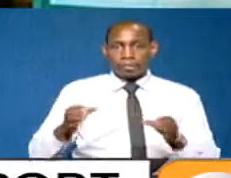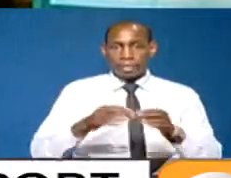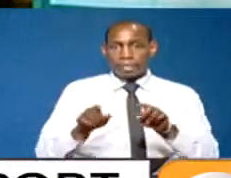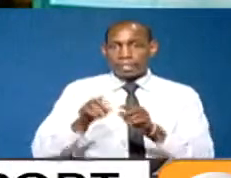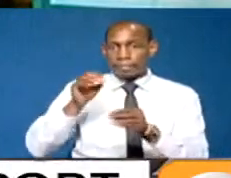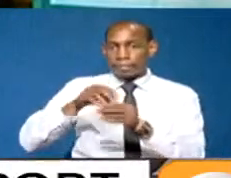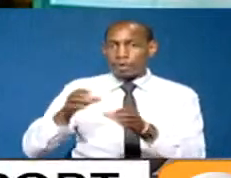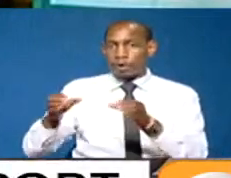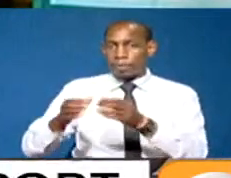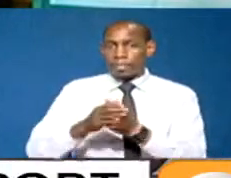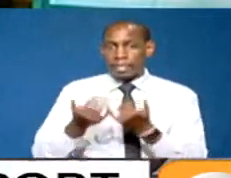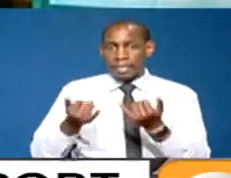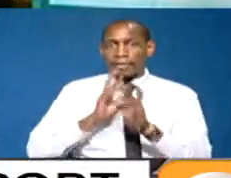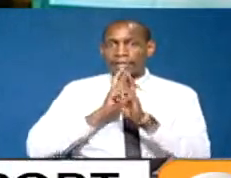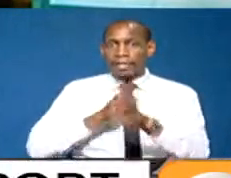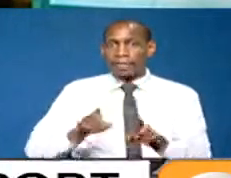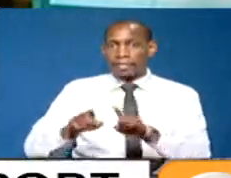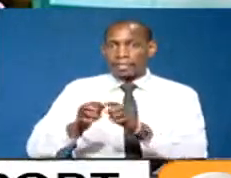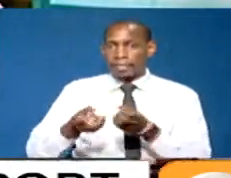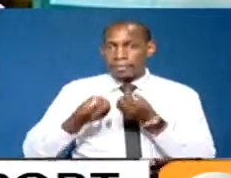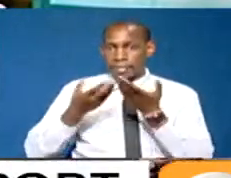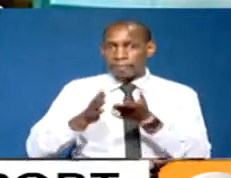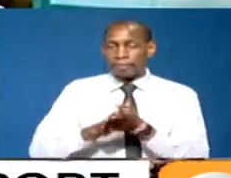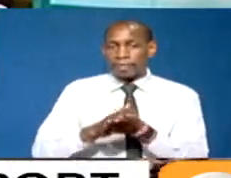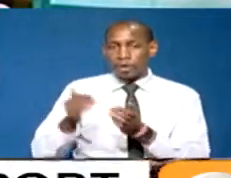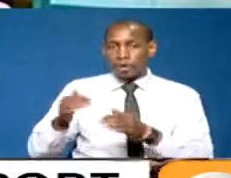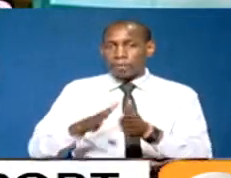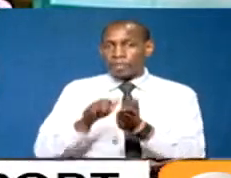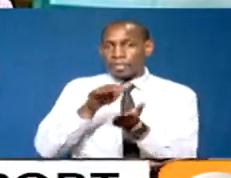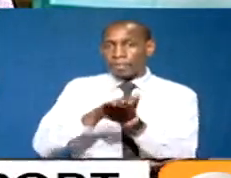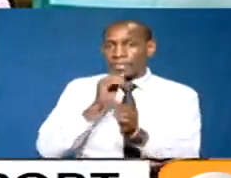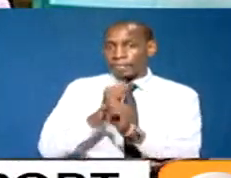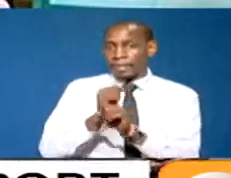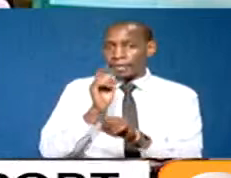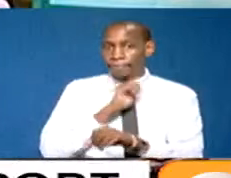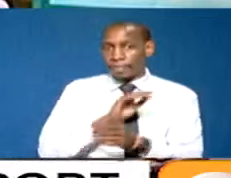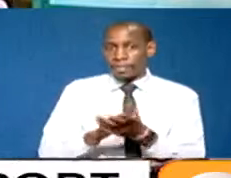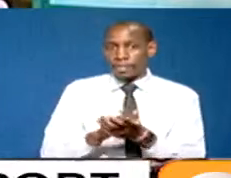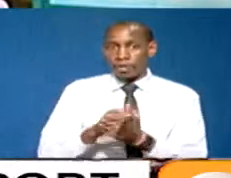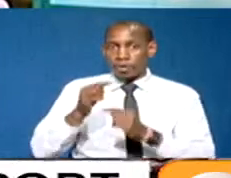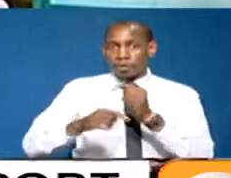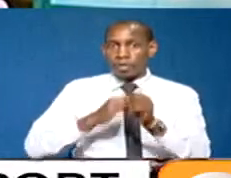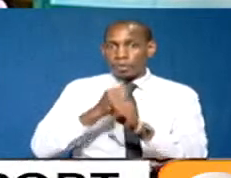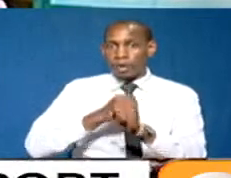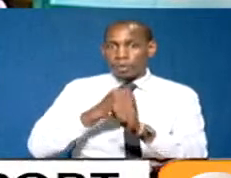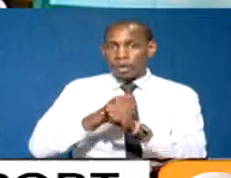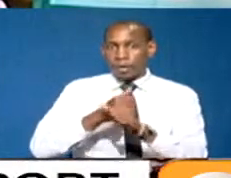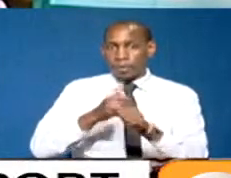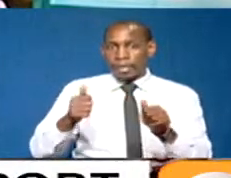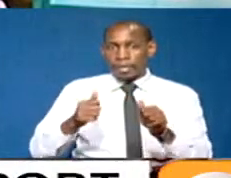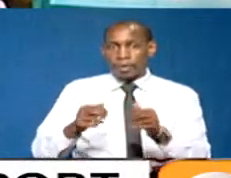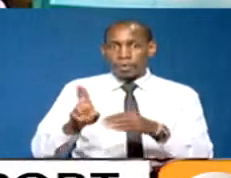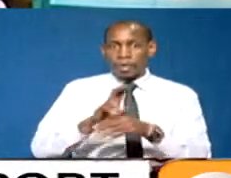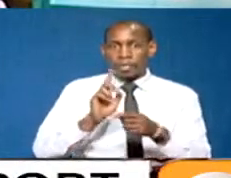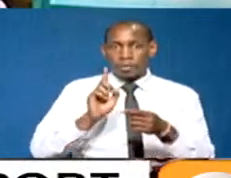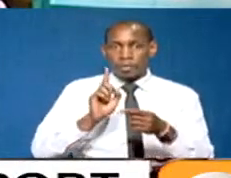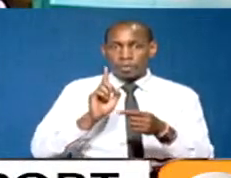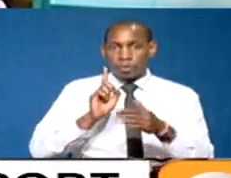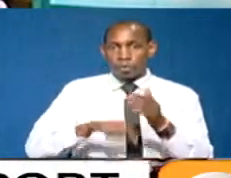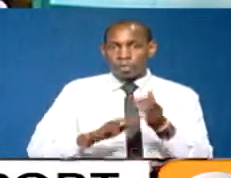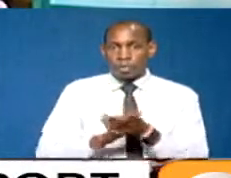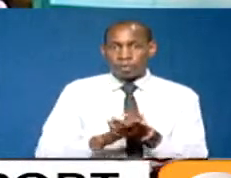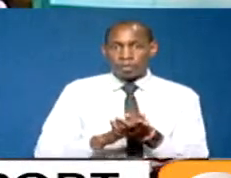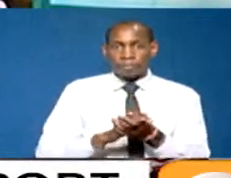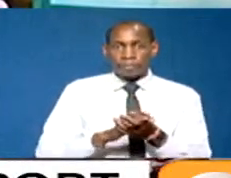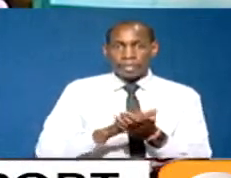investing in communities. So the report also details the avenues the bank has taken in driving operational efficiency. This is using substantially